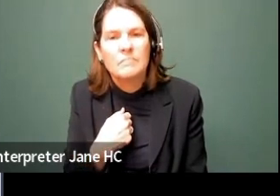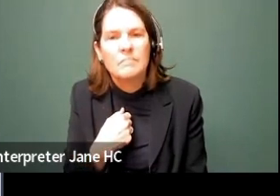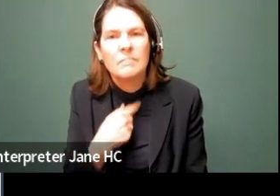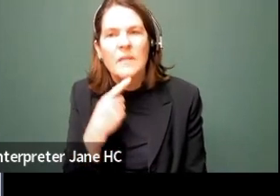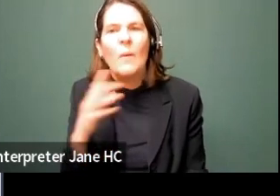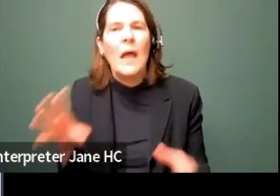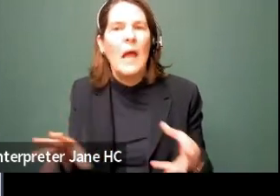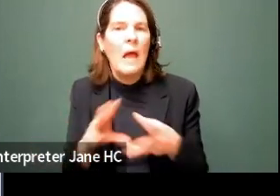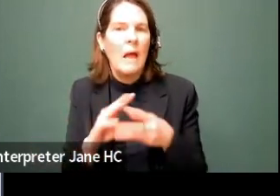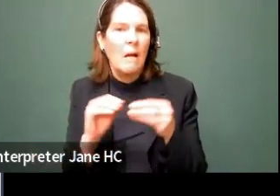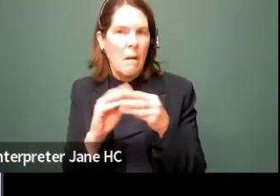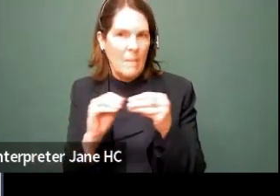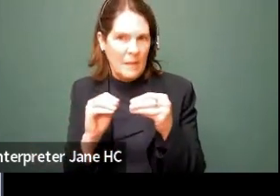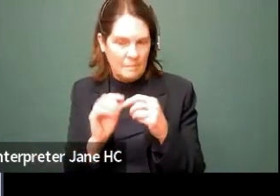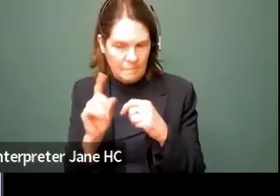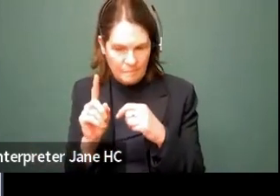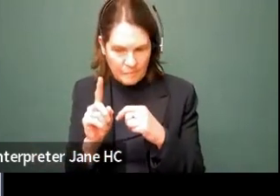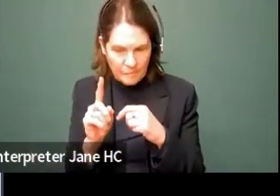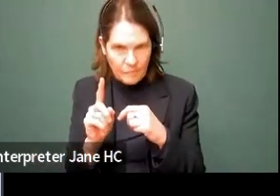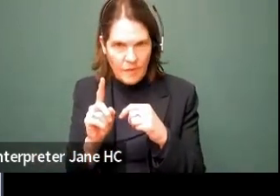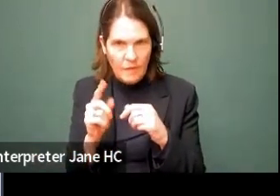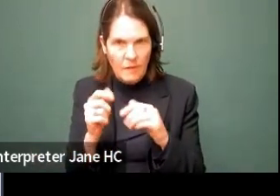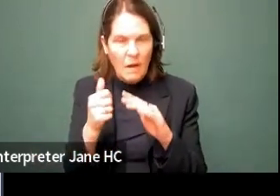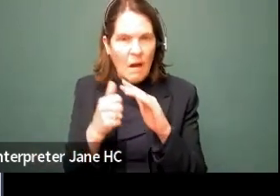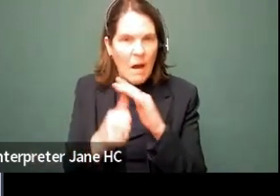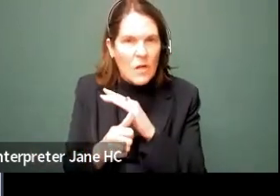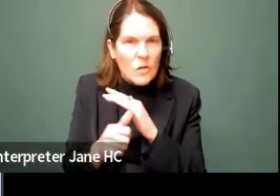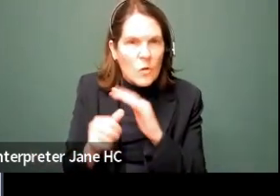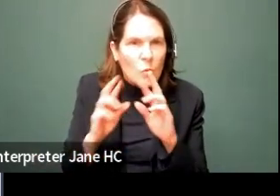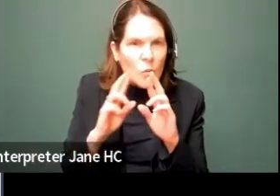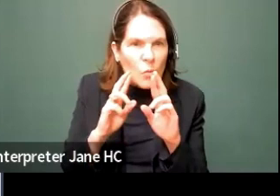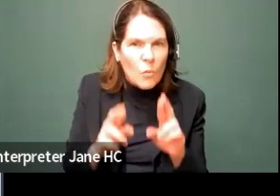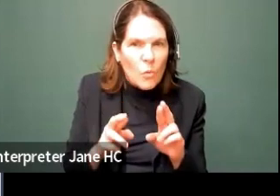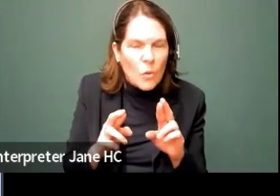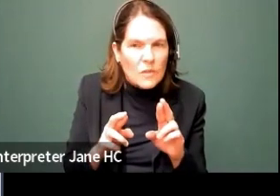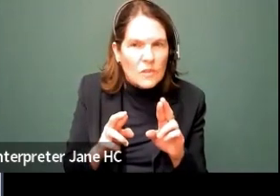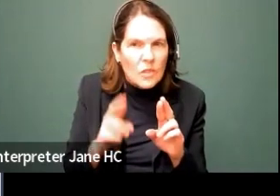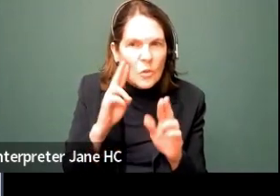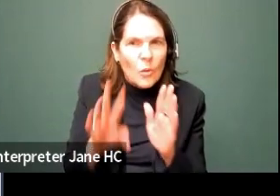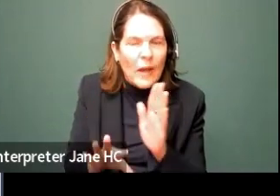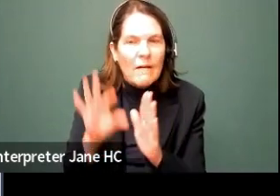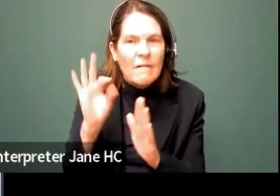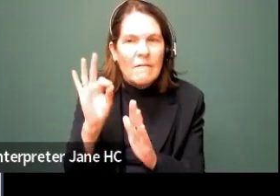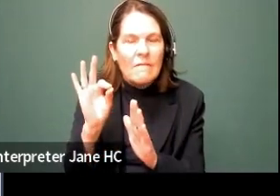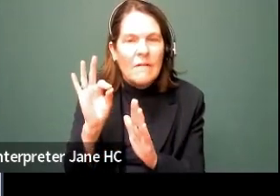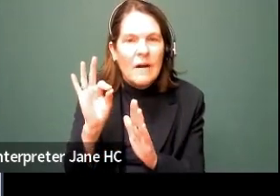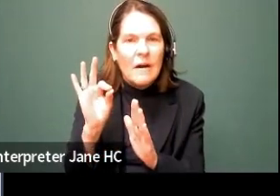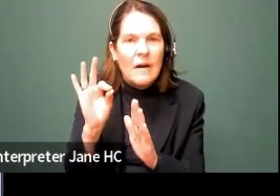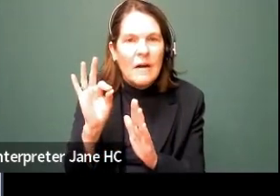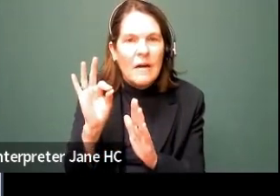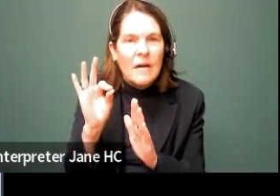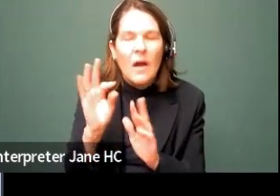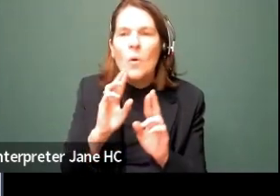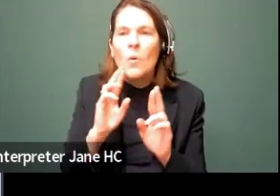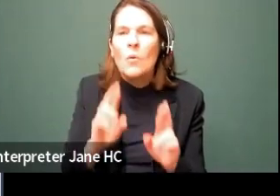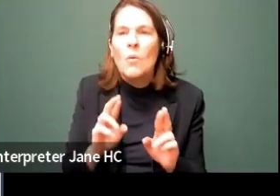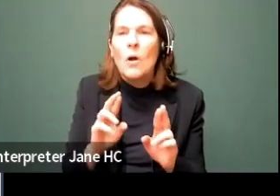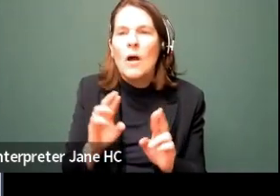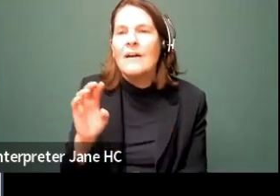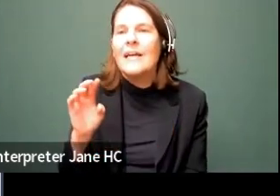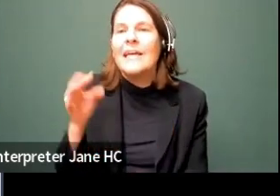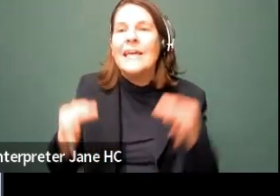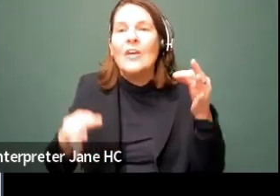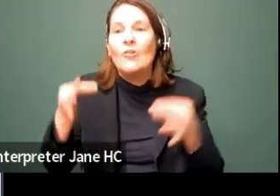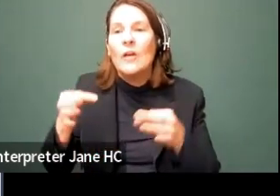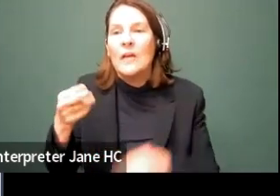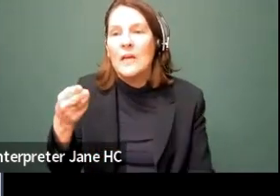comment that under hearing reports, sometimes you can find a report of a hearing,